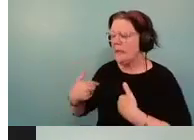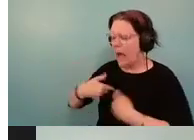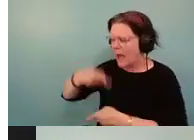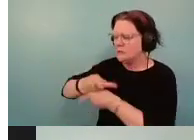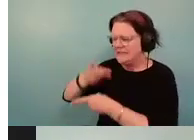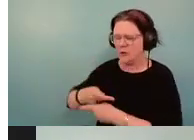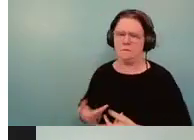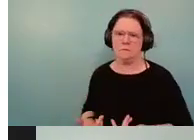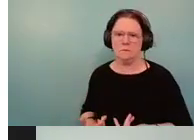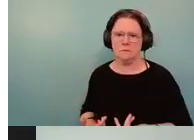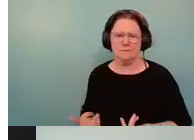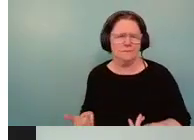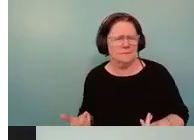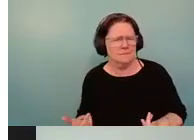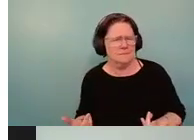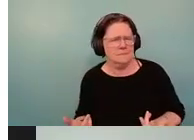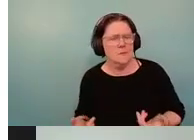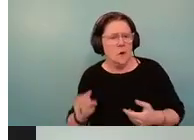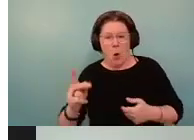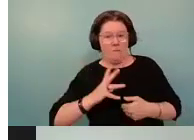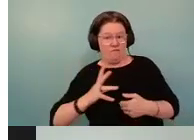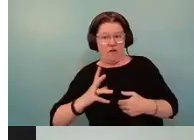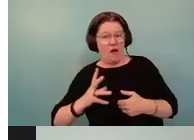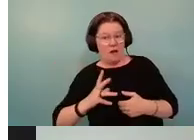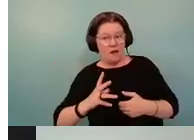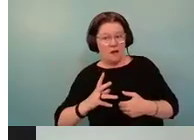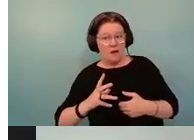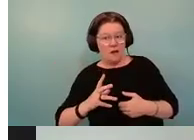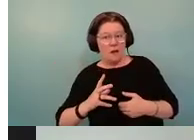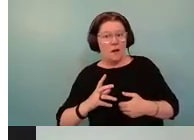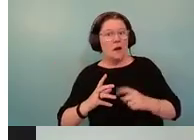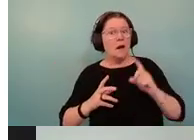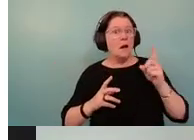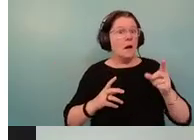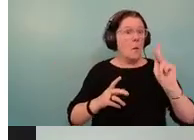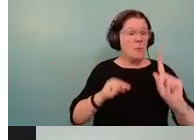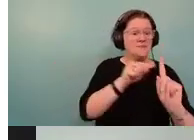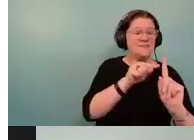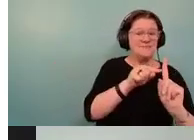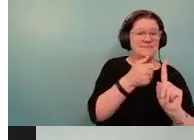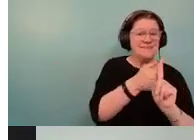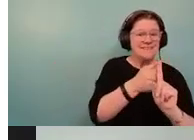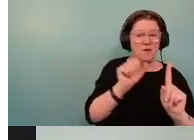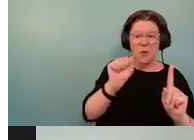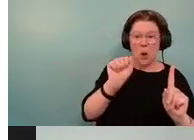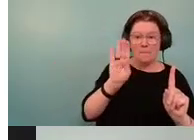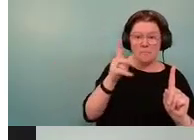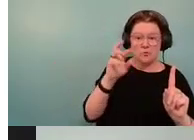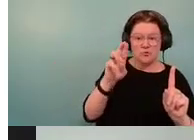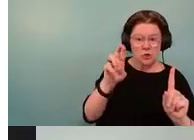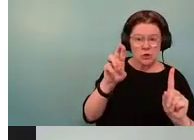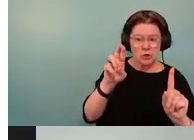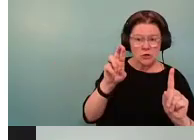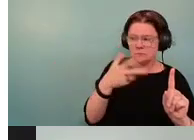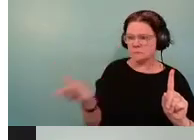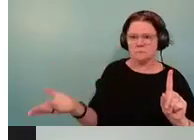you. Well, that's great until the person telling them what's best for them is an abuser. And then what happens?